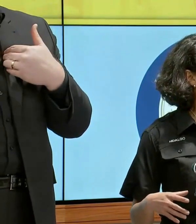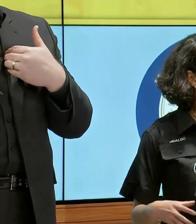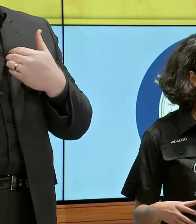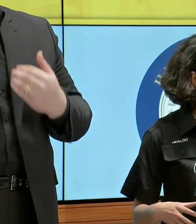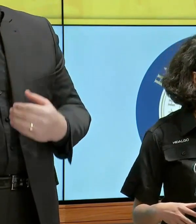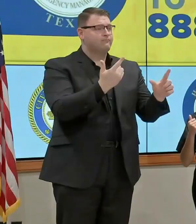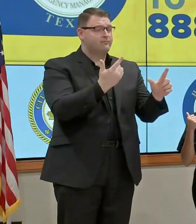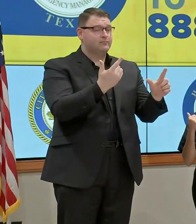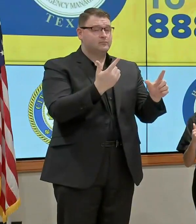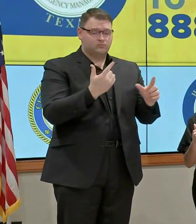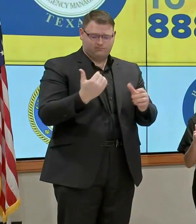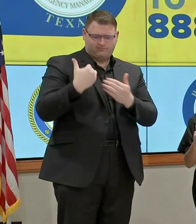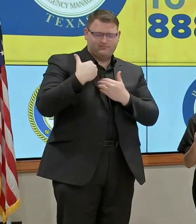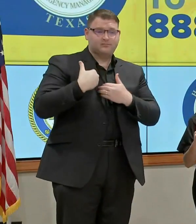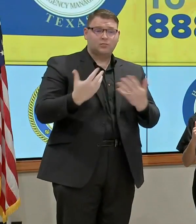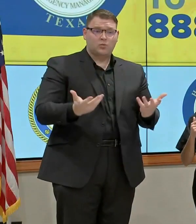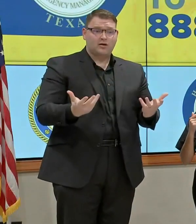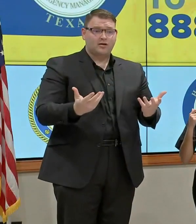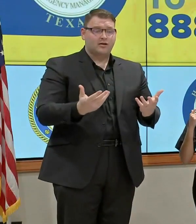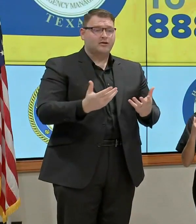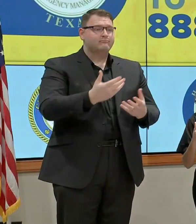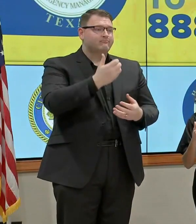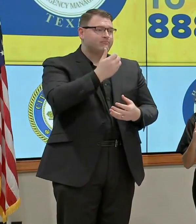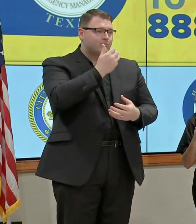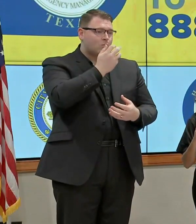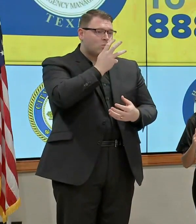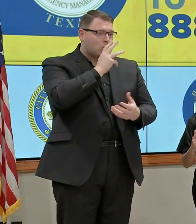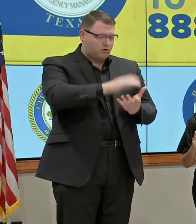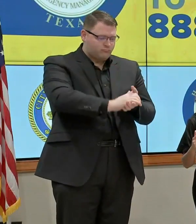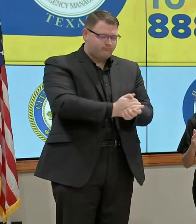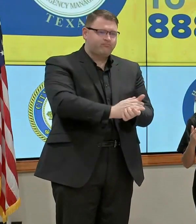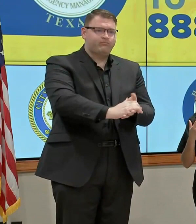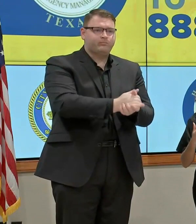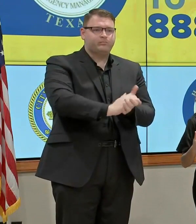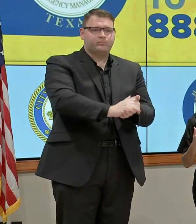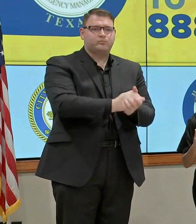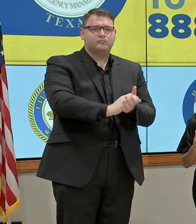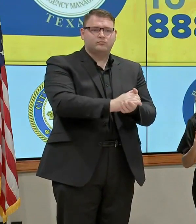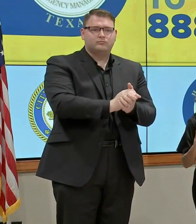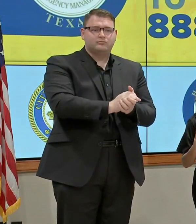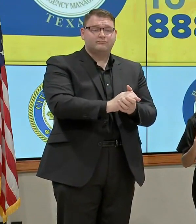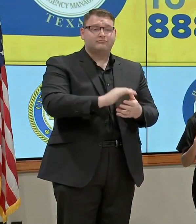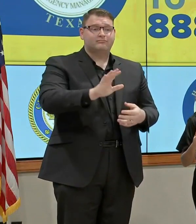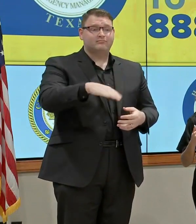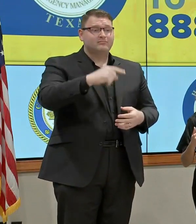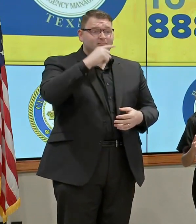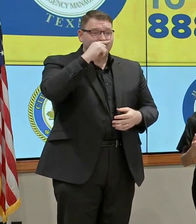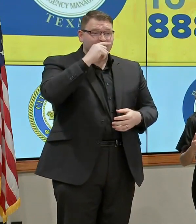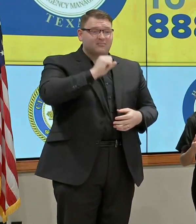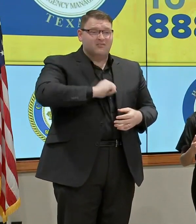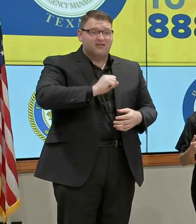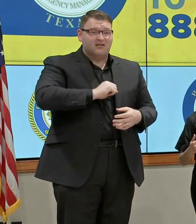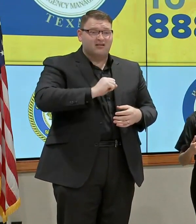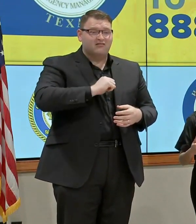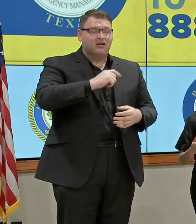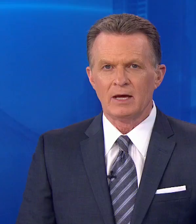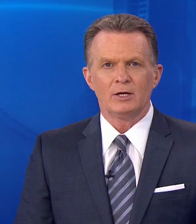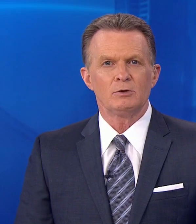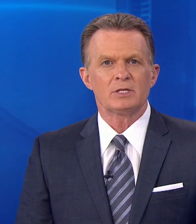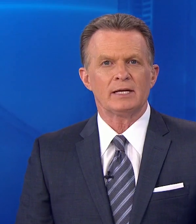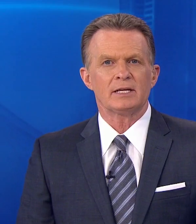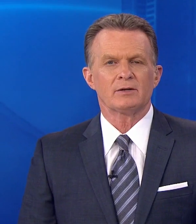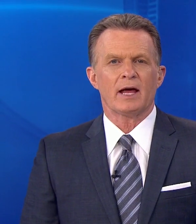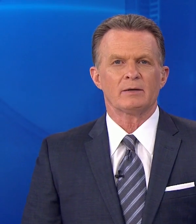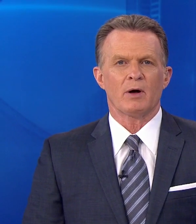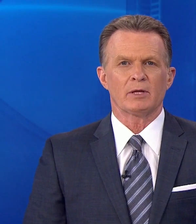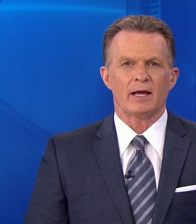containment phase. And they're being hyper-vigilant here. Harris County mapping where the people have been since they have returned to Texas.